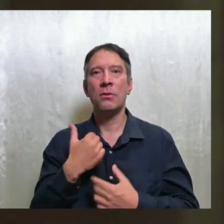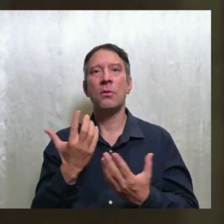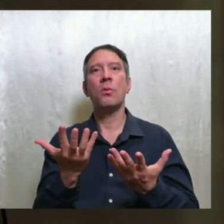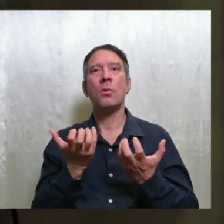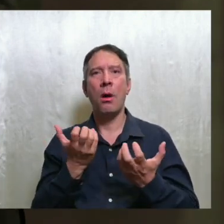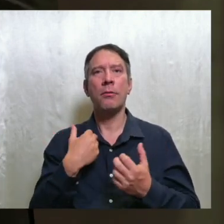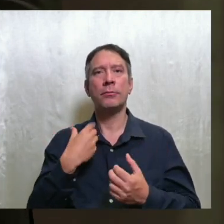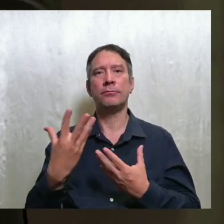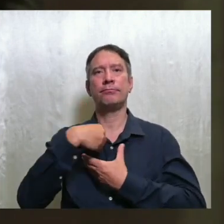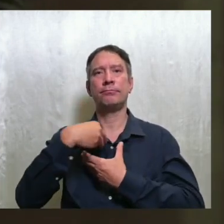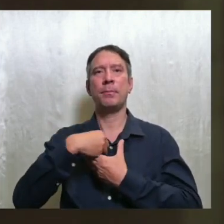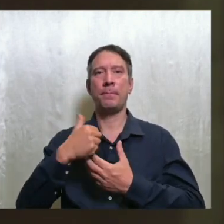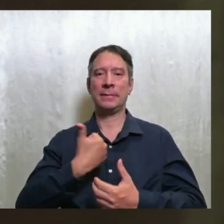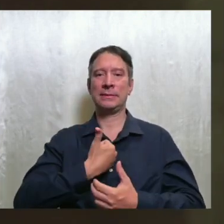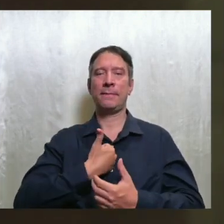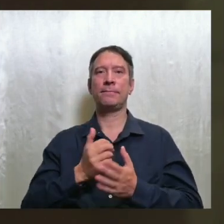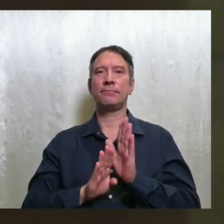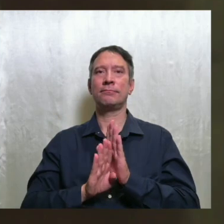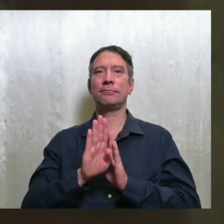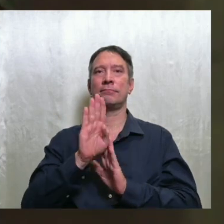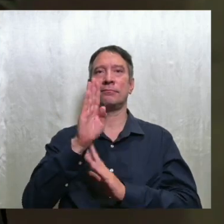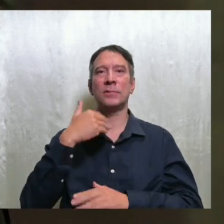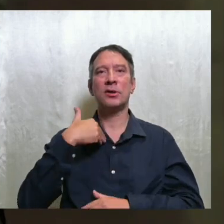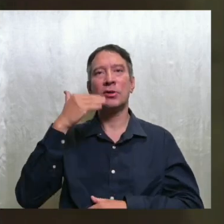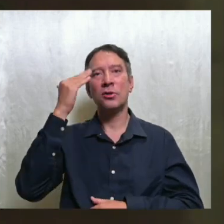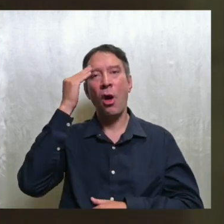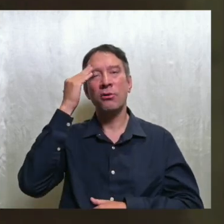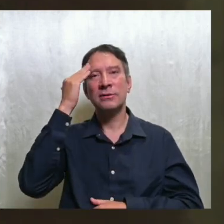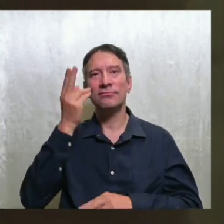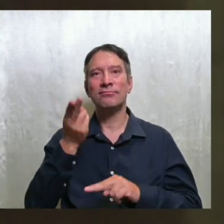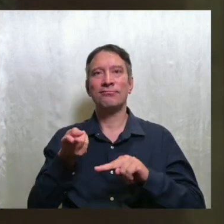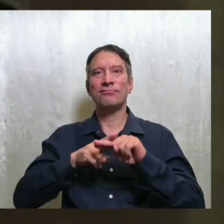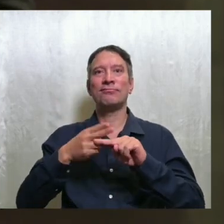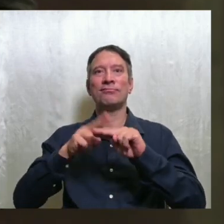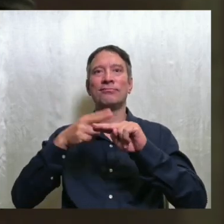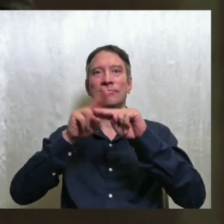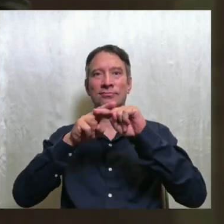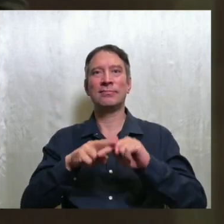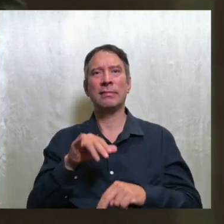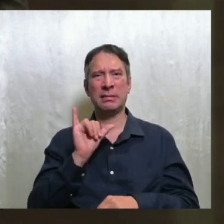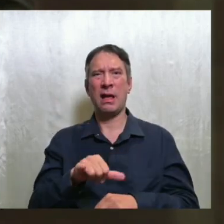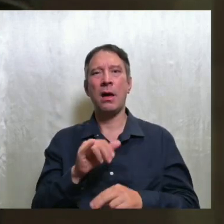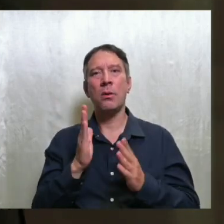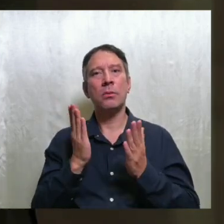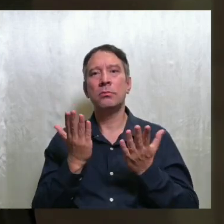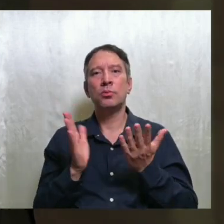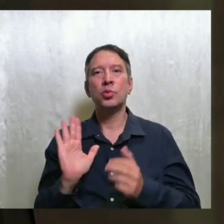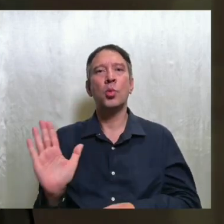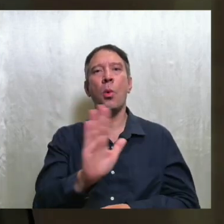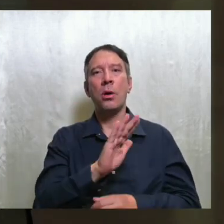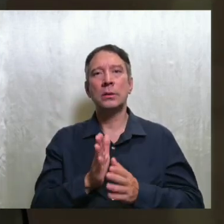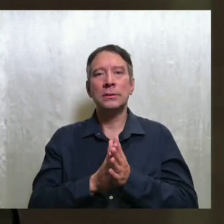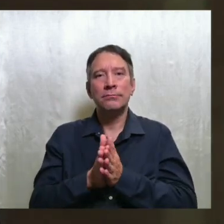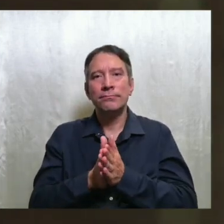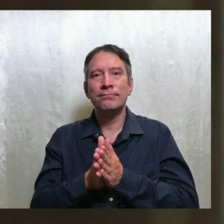the society, we want to learn what's happening around here and how we can bring local changes in our own communities when we go around.